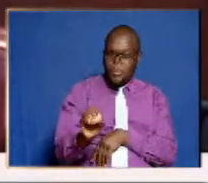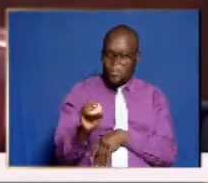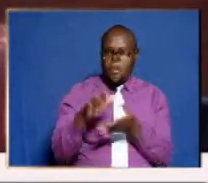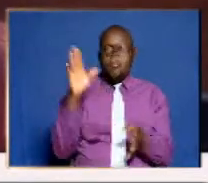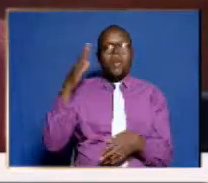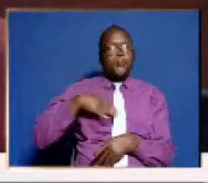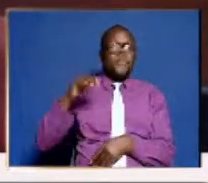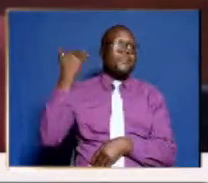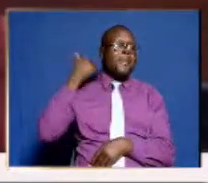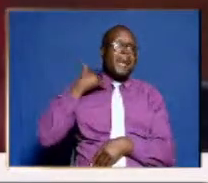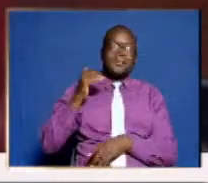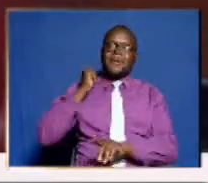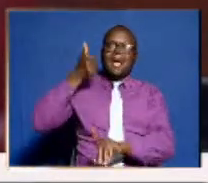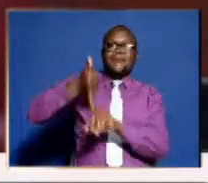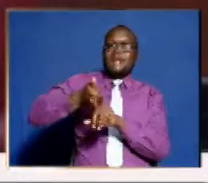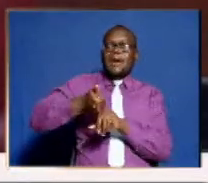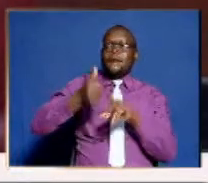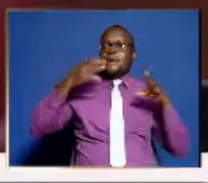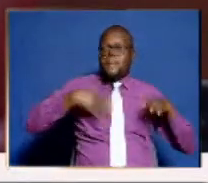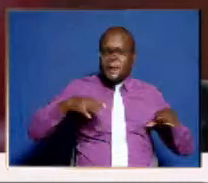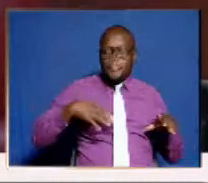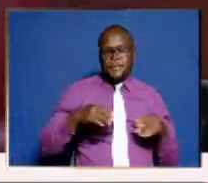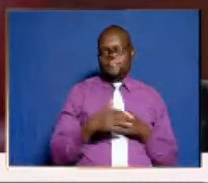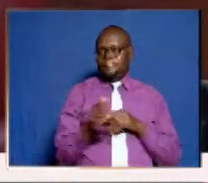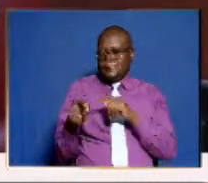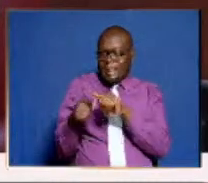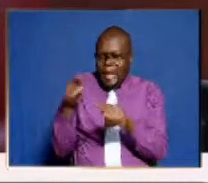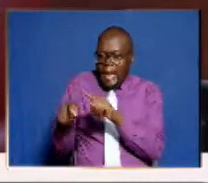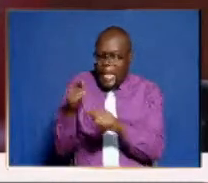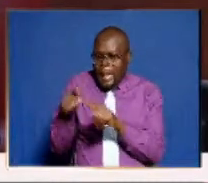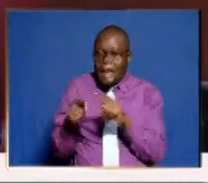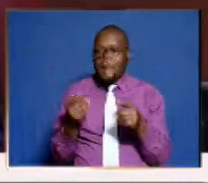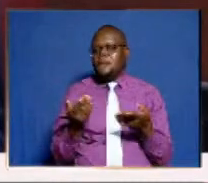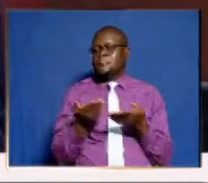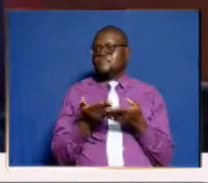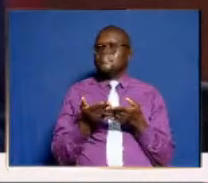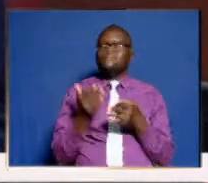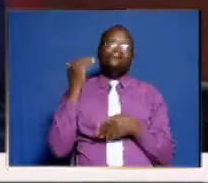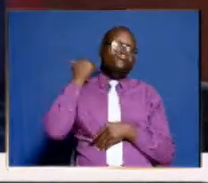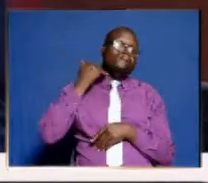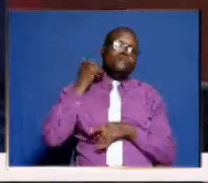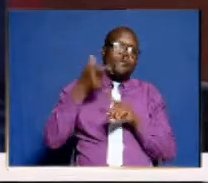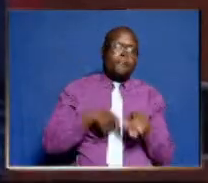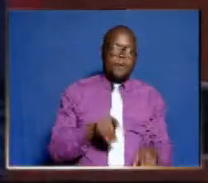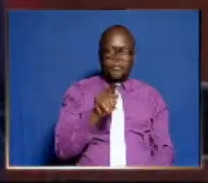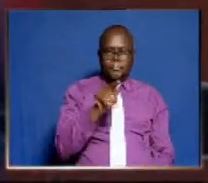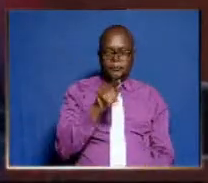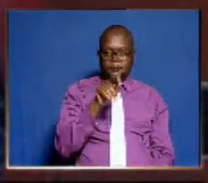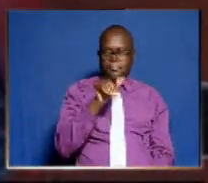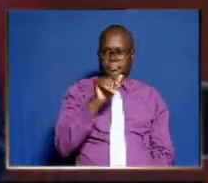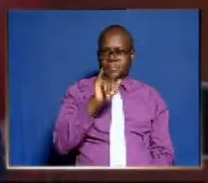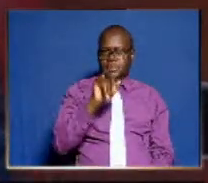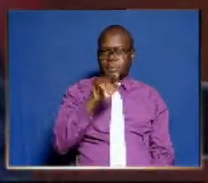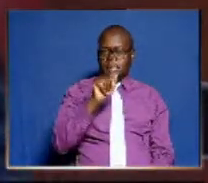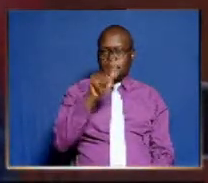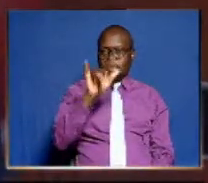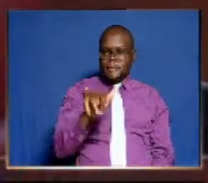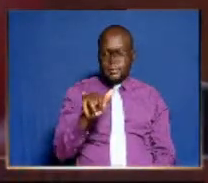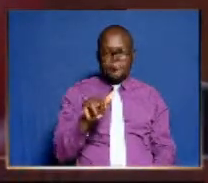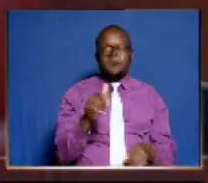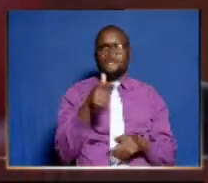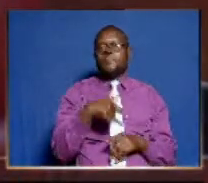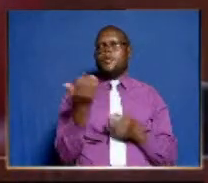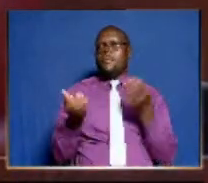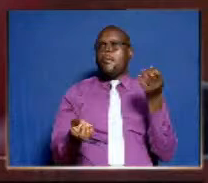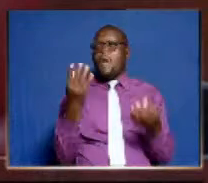and killings of innocent civilians by armed bandits from Tiati, Baringo County, and Sigor in